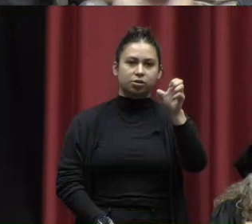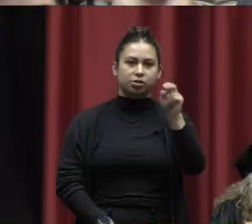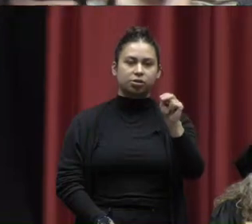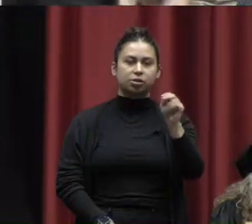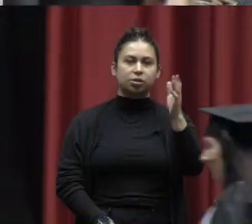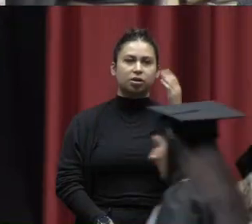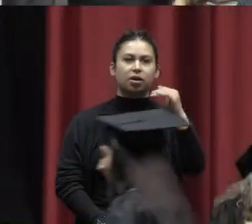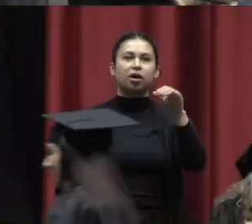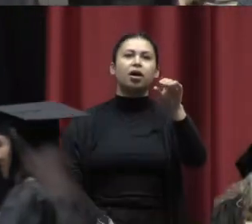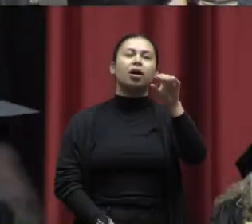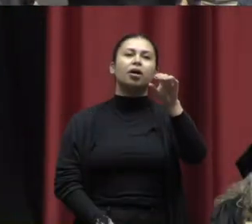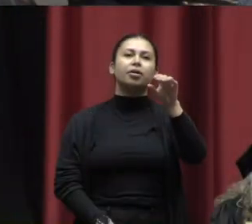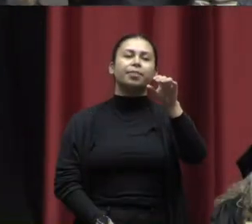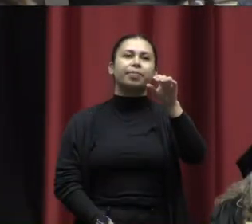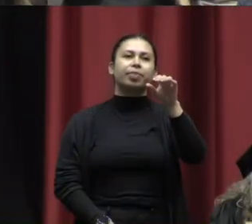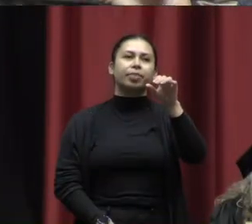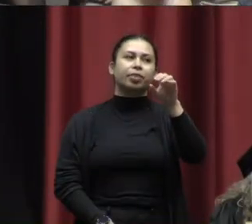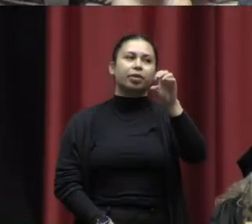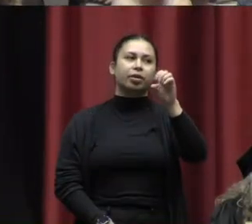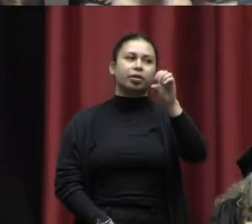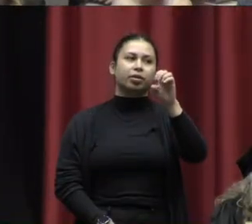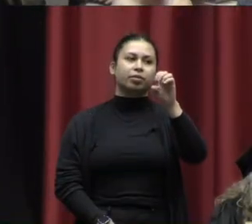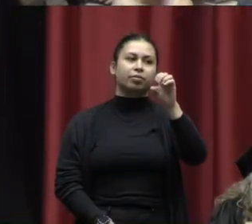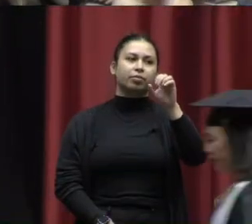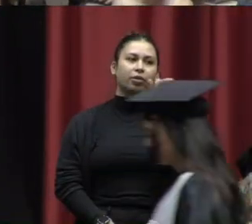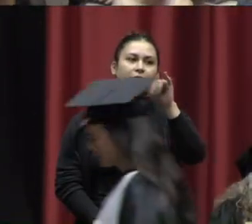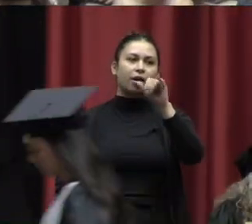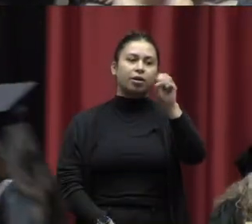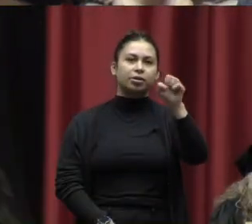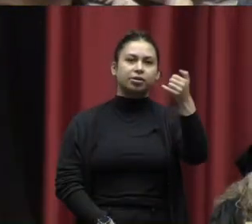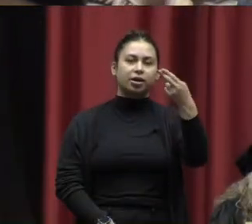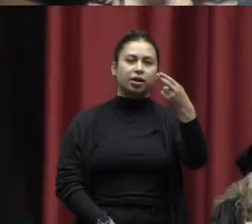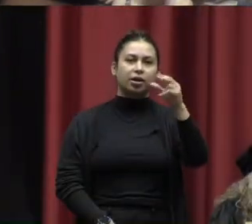Isaiah Alexander Holtry.